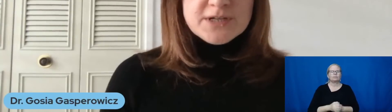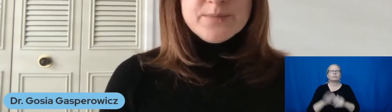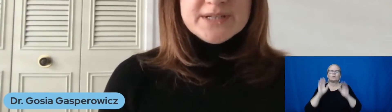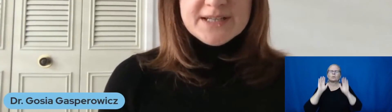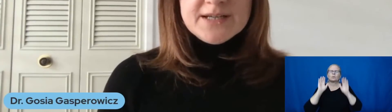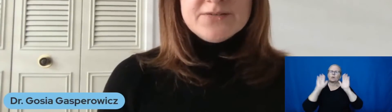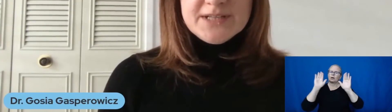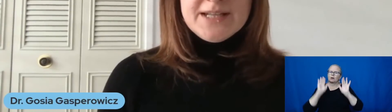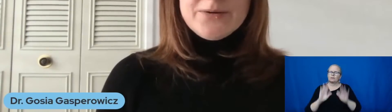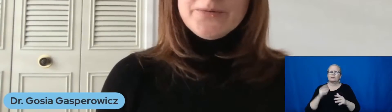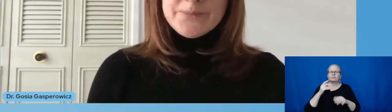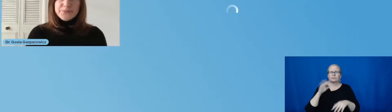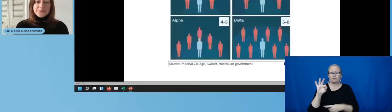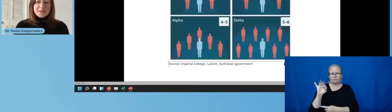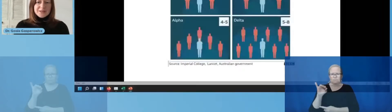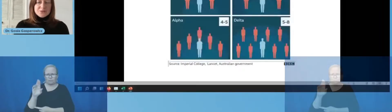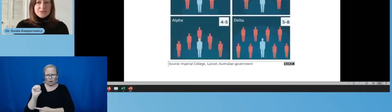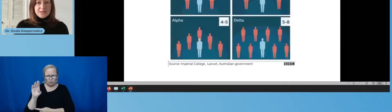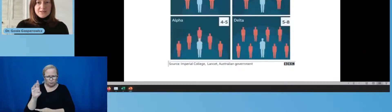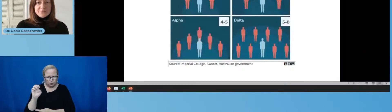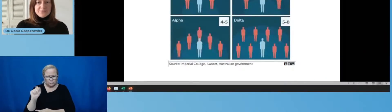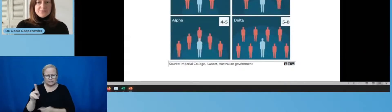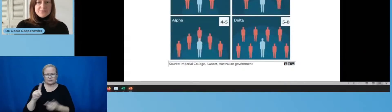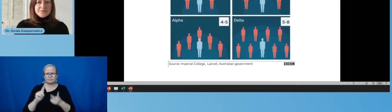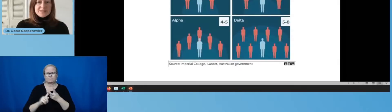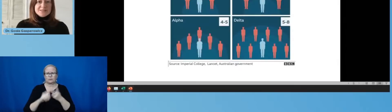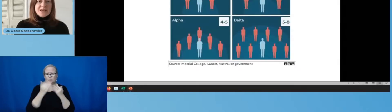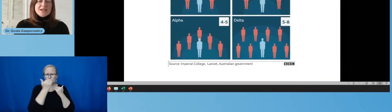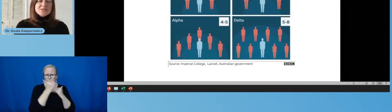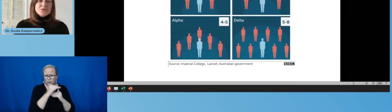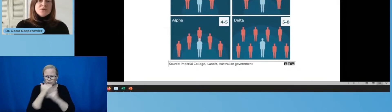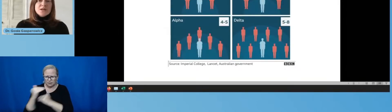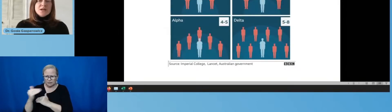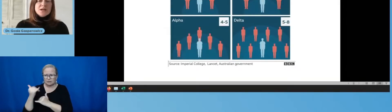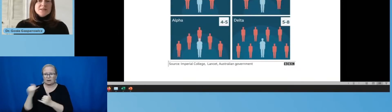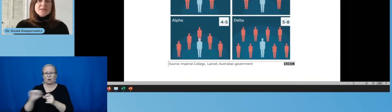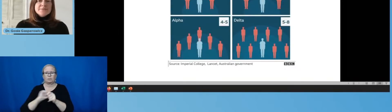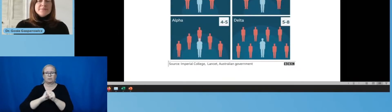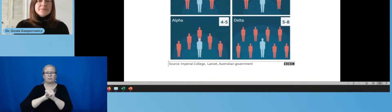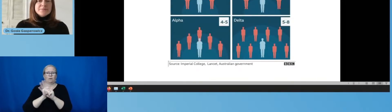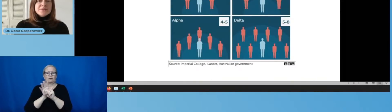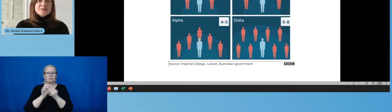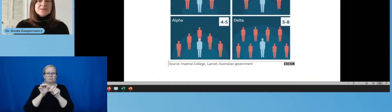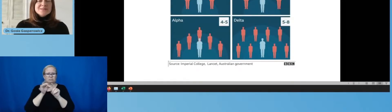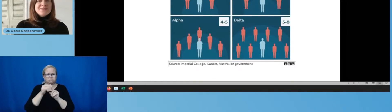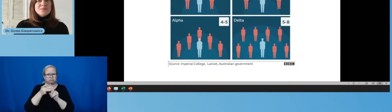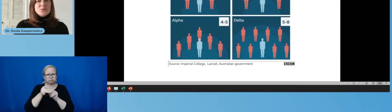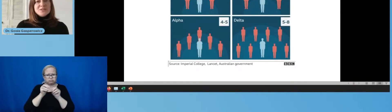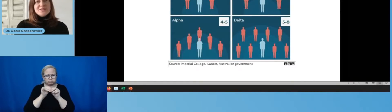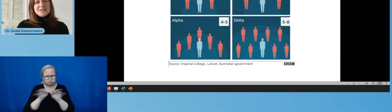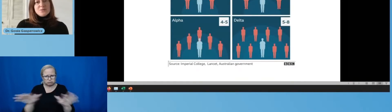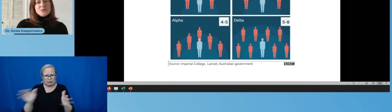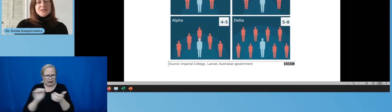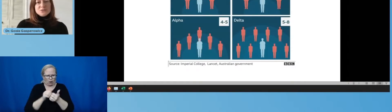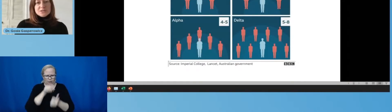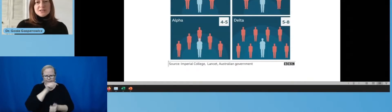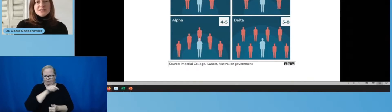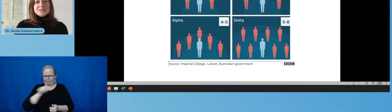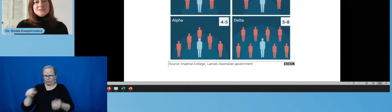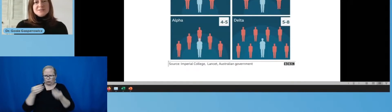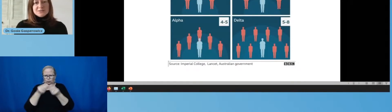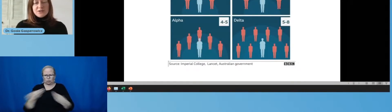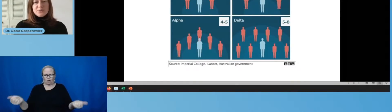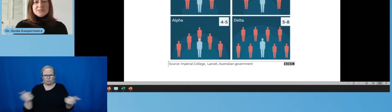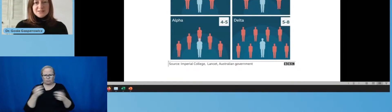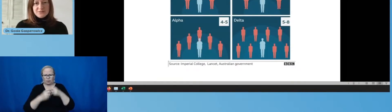solutions for Alberta right now. Could I have? Yes. So the important thing I would like to start